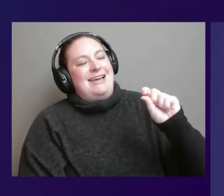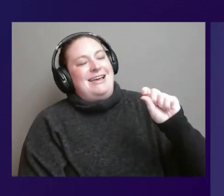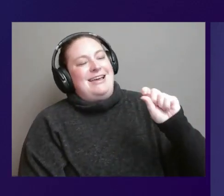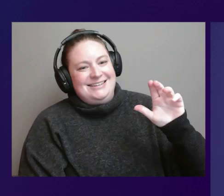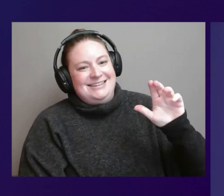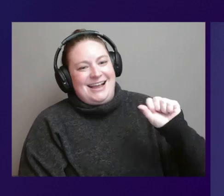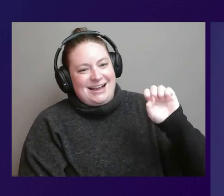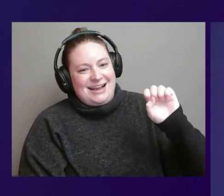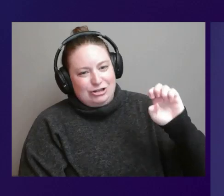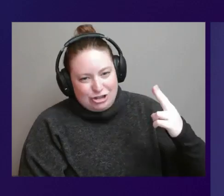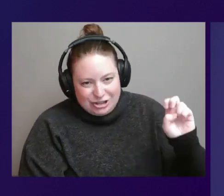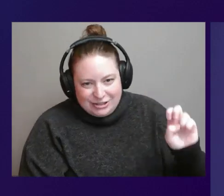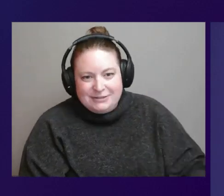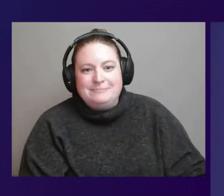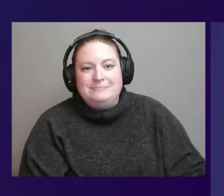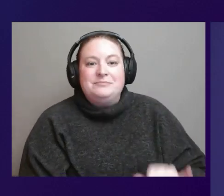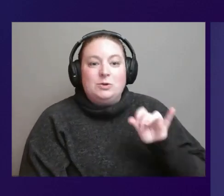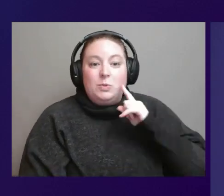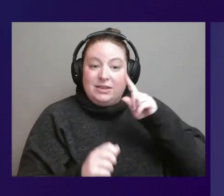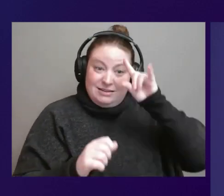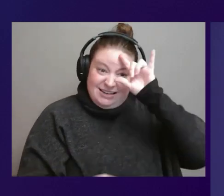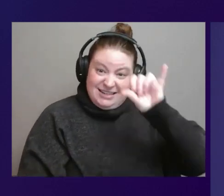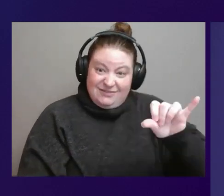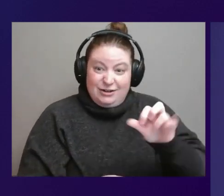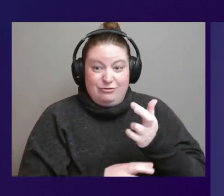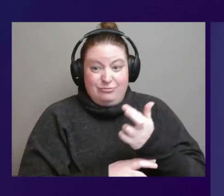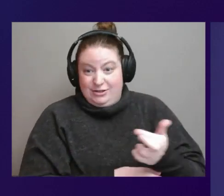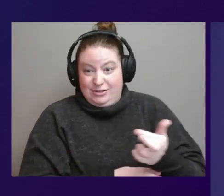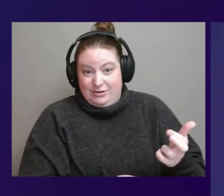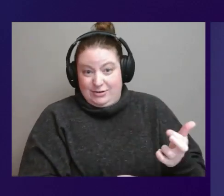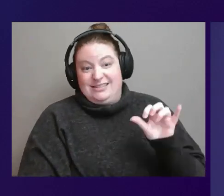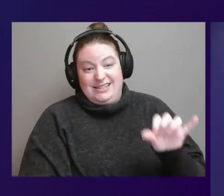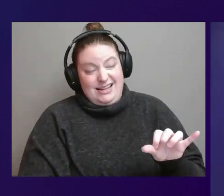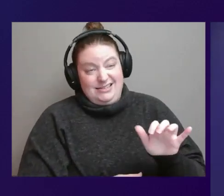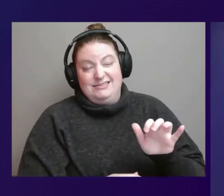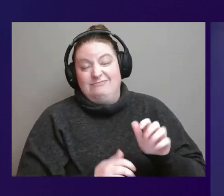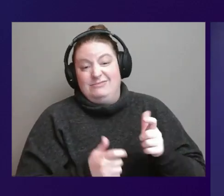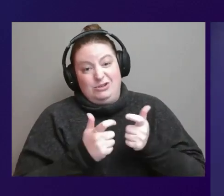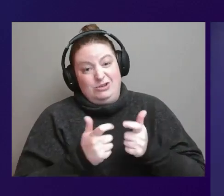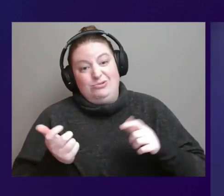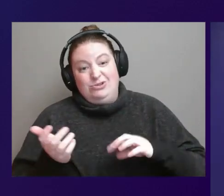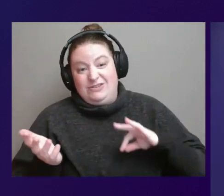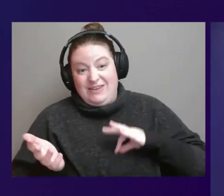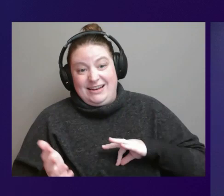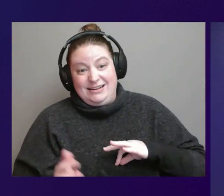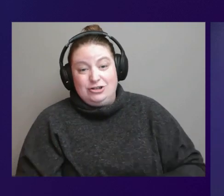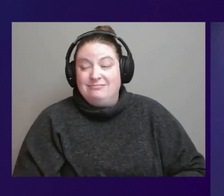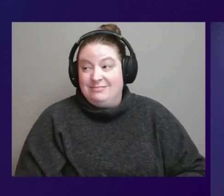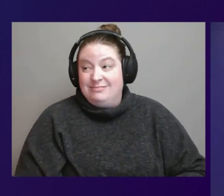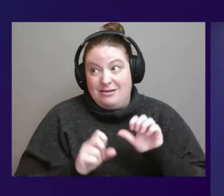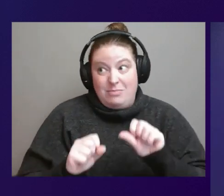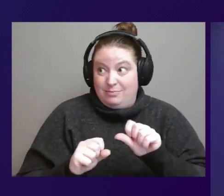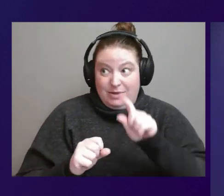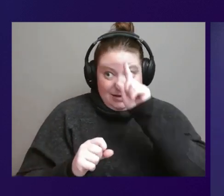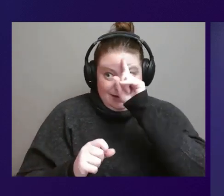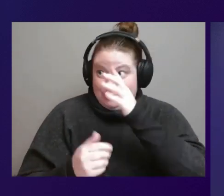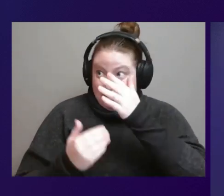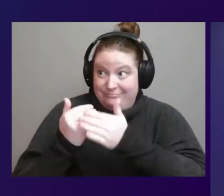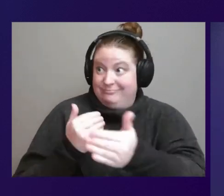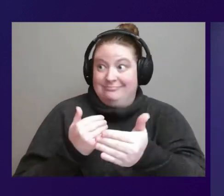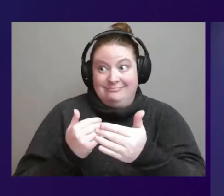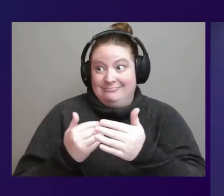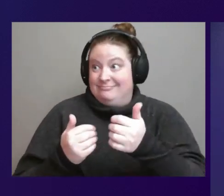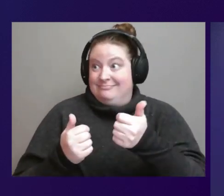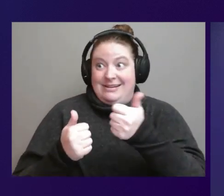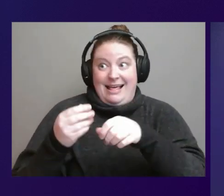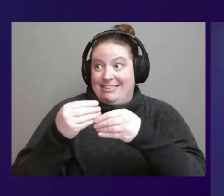your disposal is a huge way to take advantage of some of that stuff. Absolutely. I mean, the possibilities are endless. So, yeah, absolutely. Yeah. Yep. Cool. So tell me a